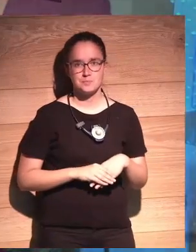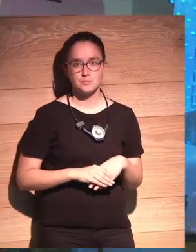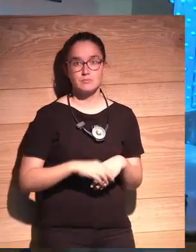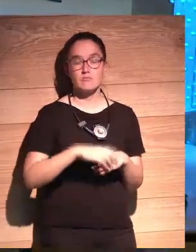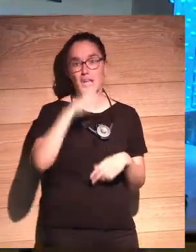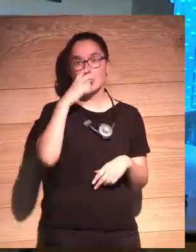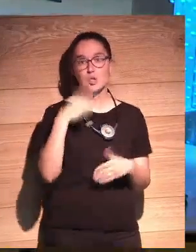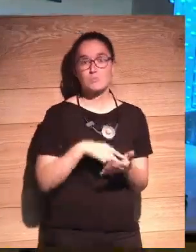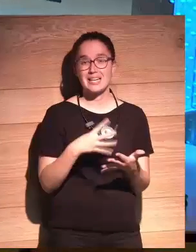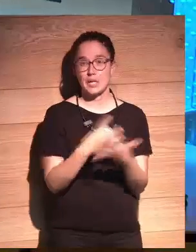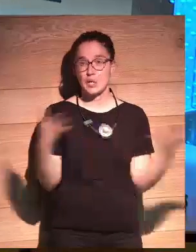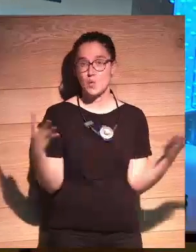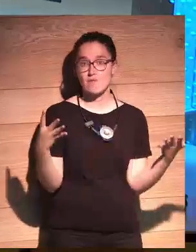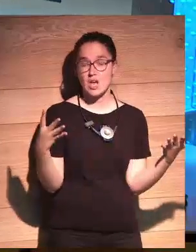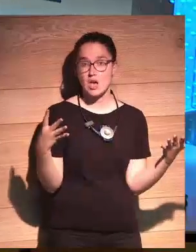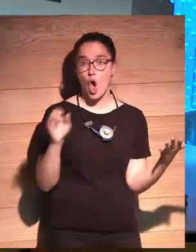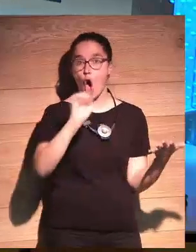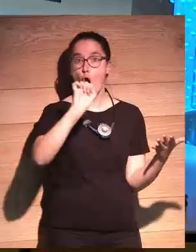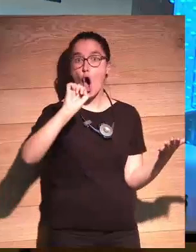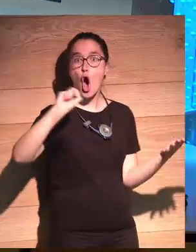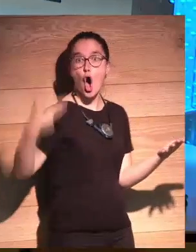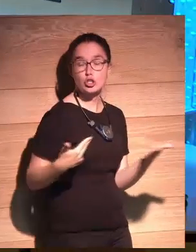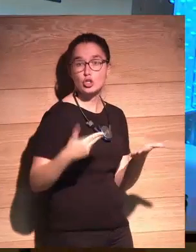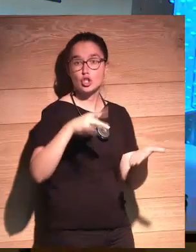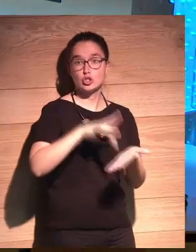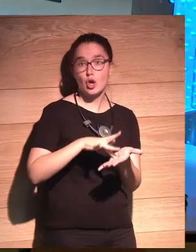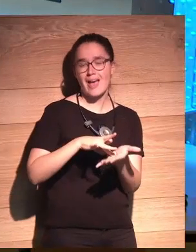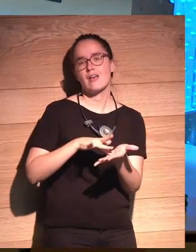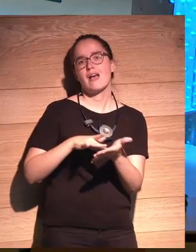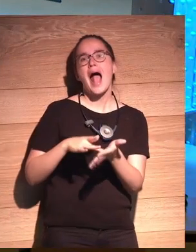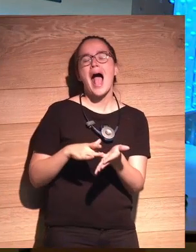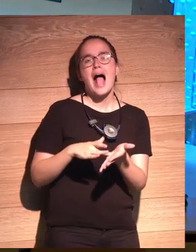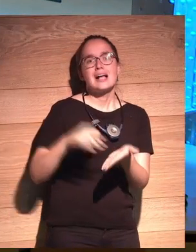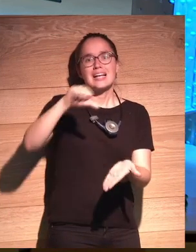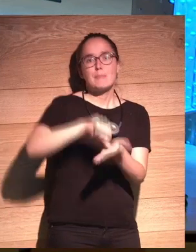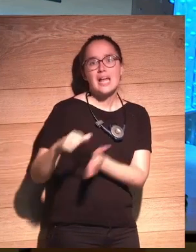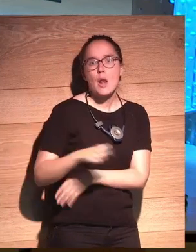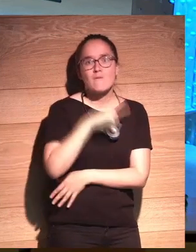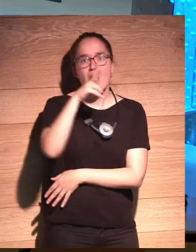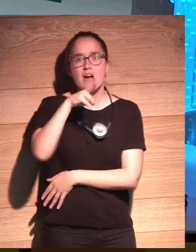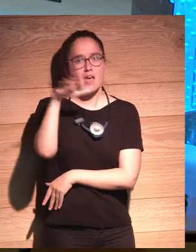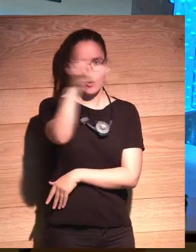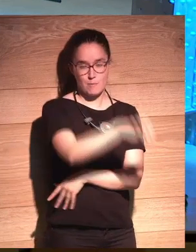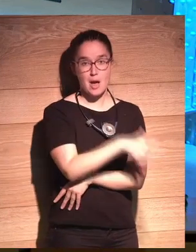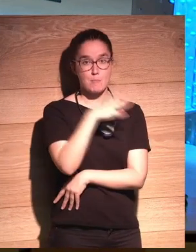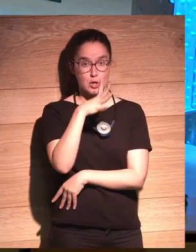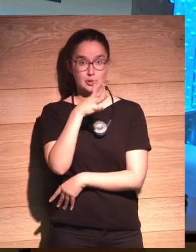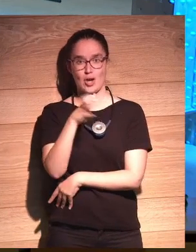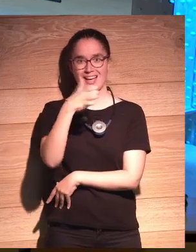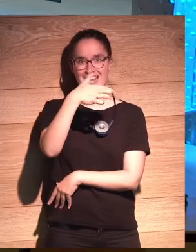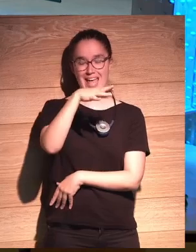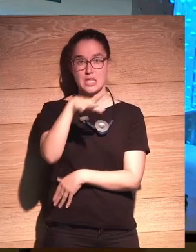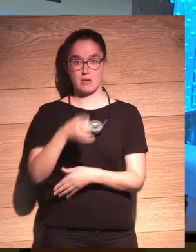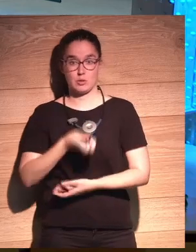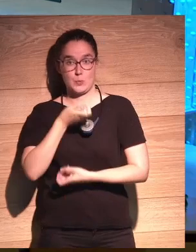for the development also of smart cities. In 2019, Oslo will be the European Green Capital, and for this